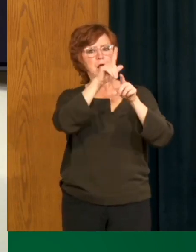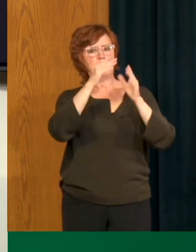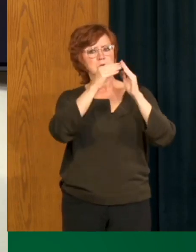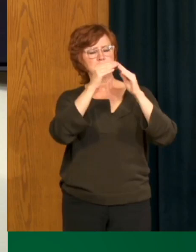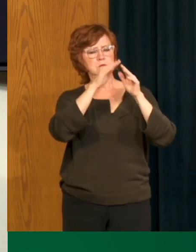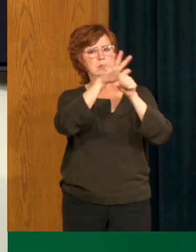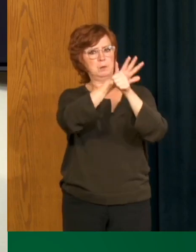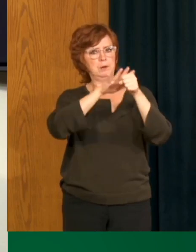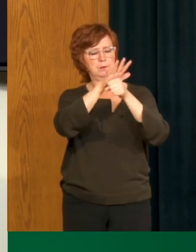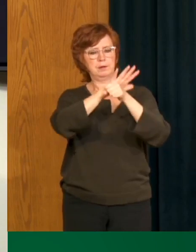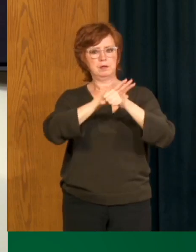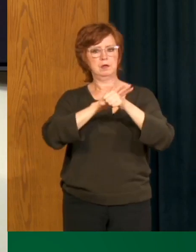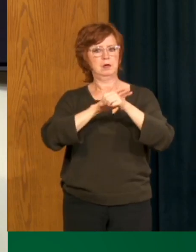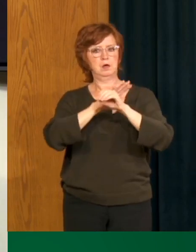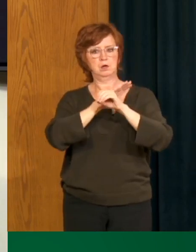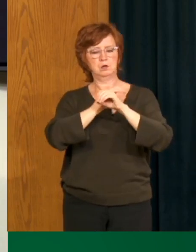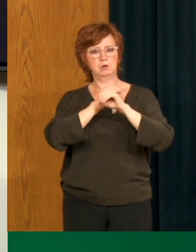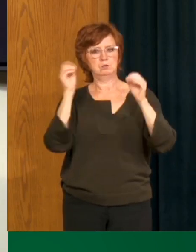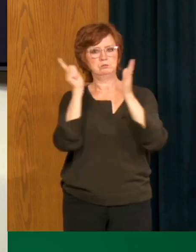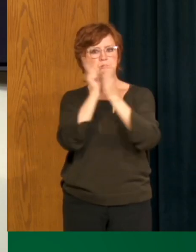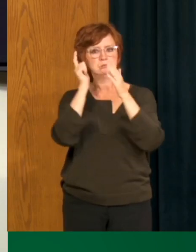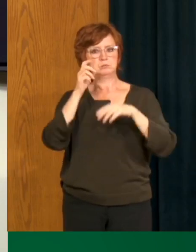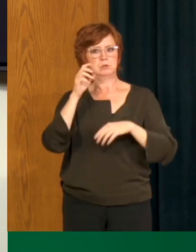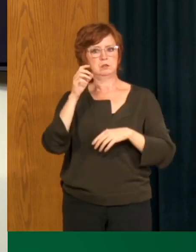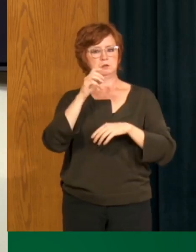restrictions, providing places to isolate, that kind of thing?